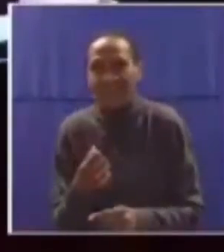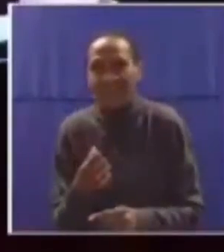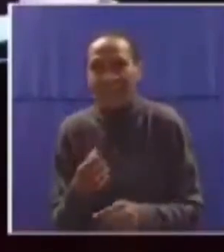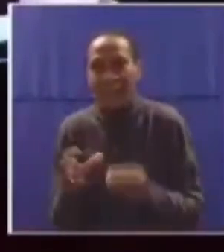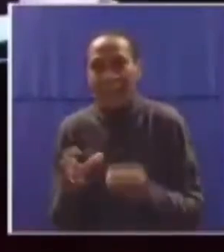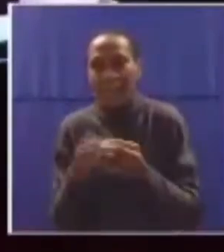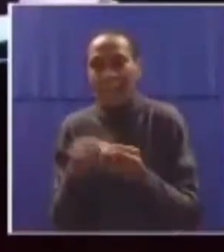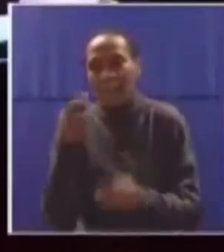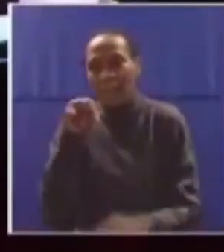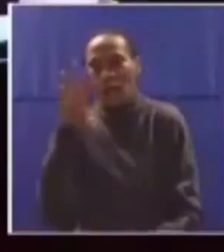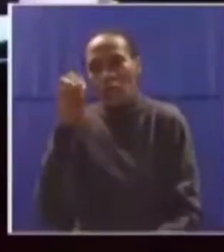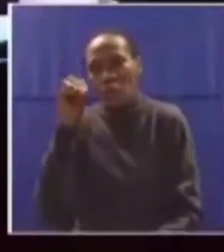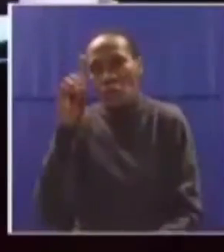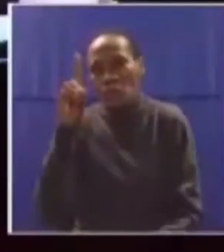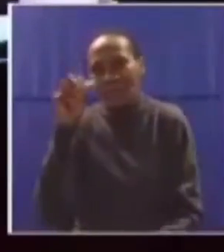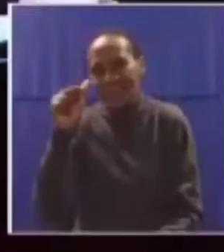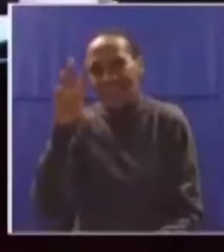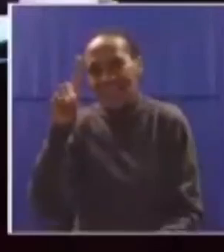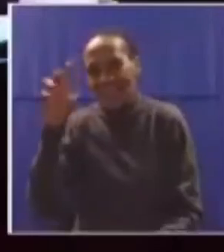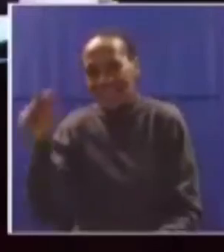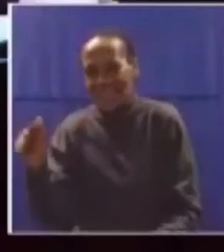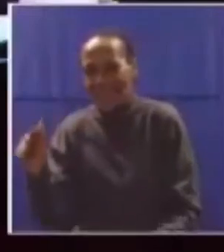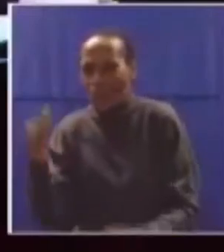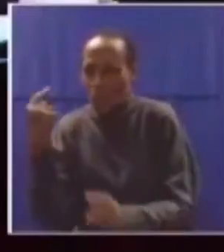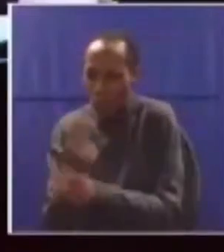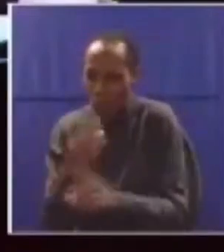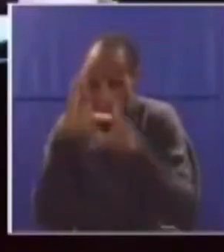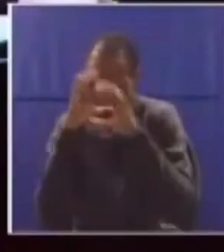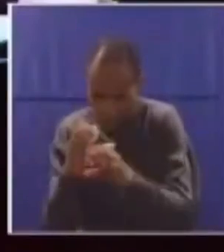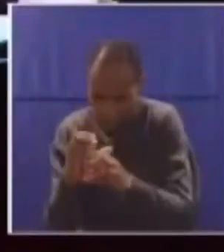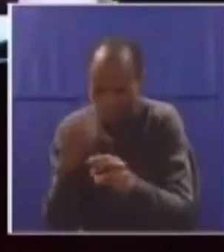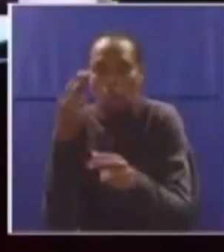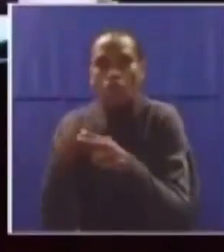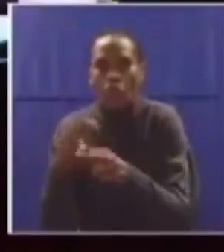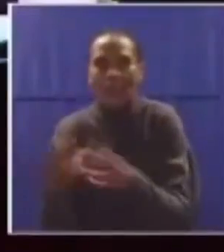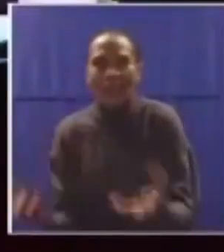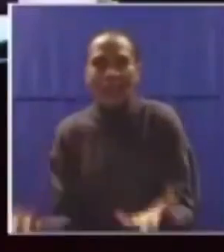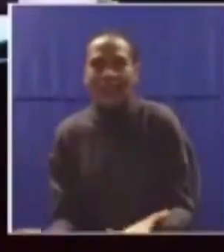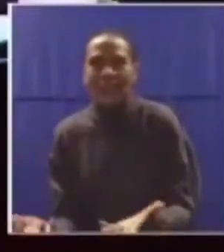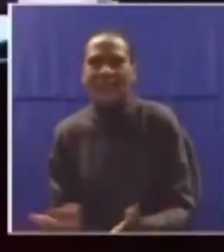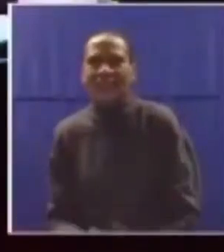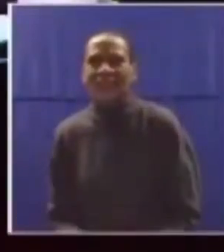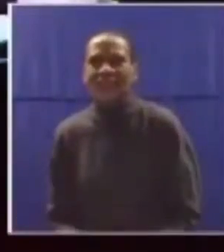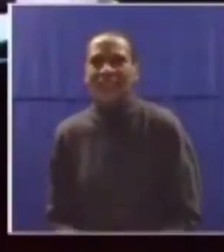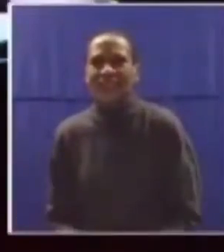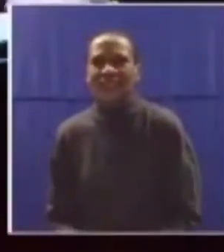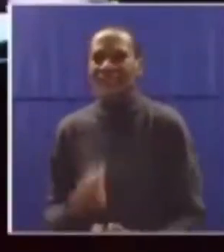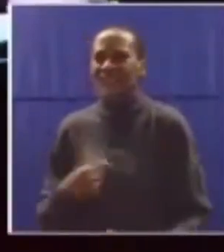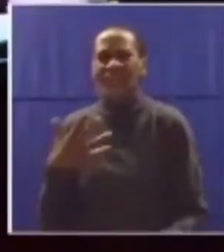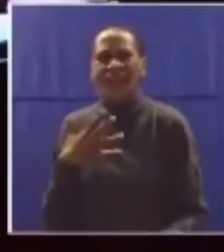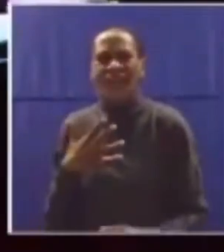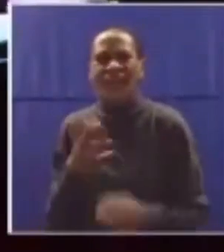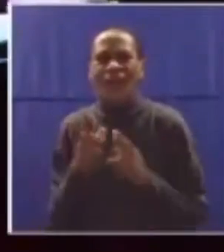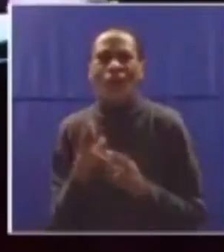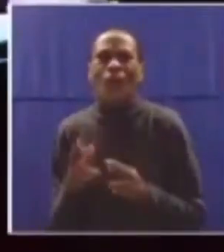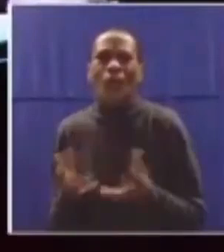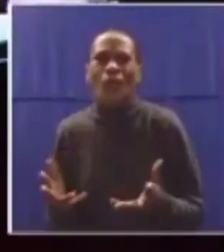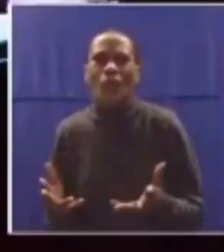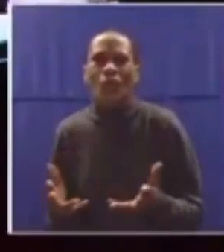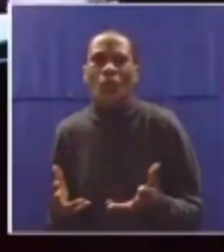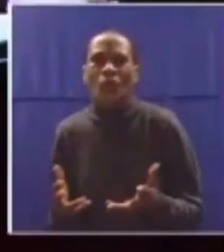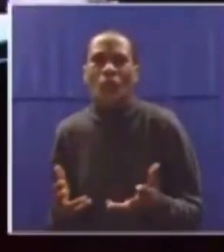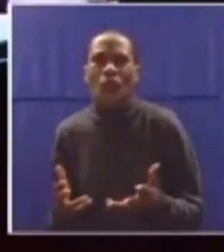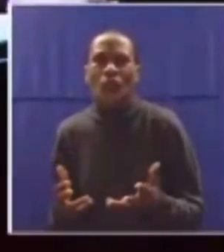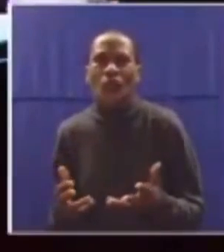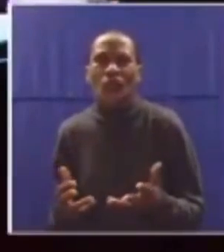in toilets. Ask him to debate, he's in the toilet. And you really look forward to say, this is your